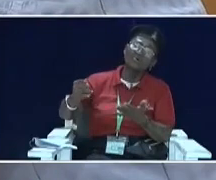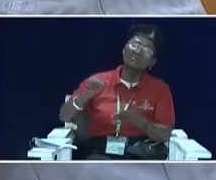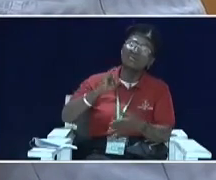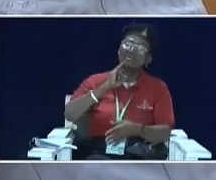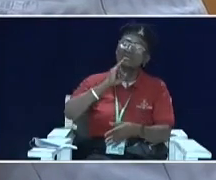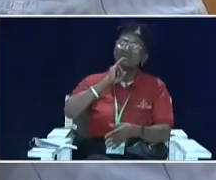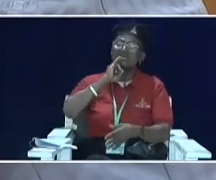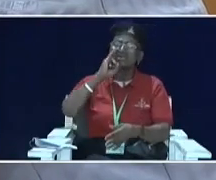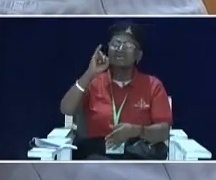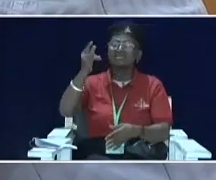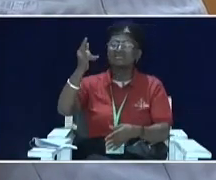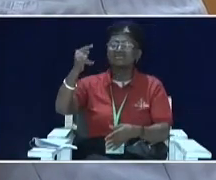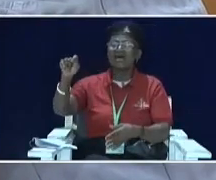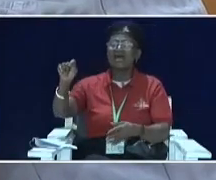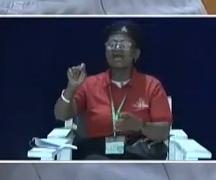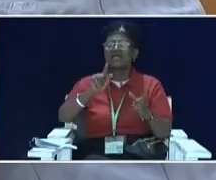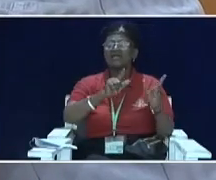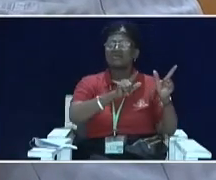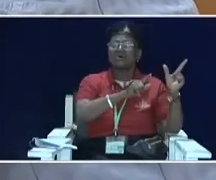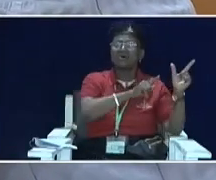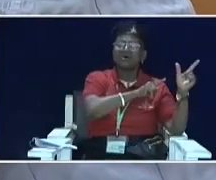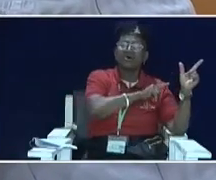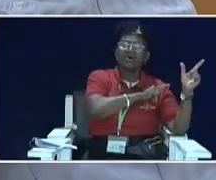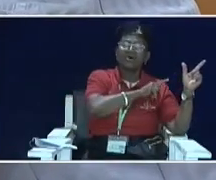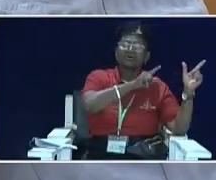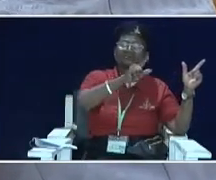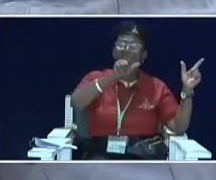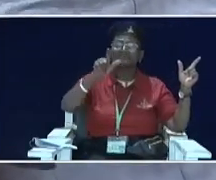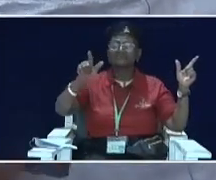holy is the